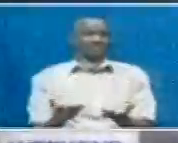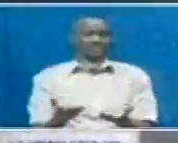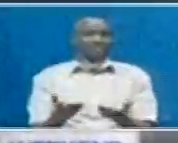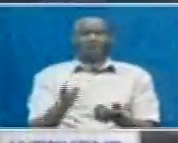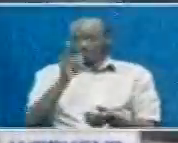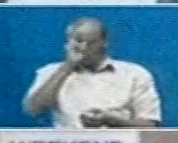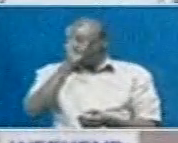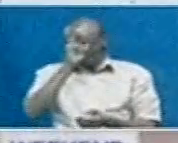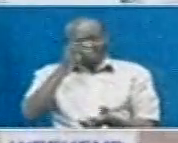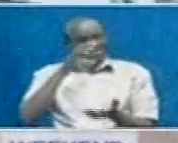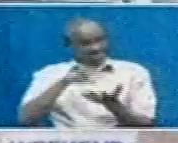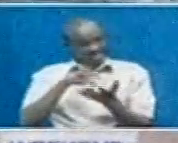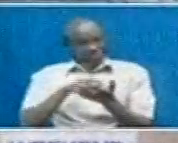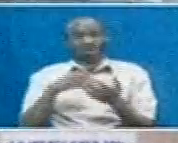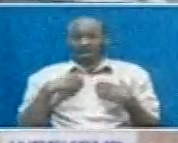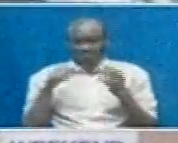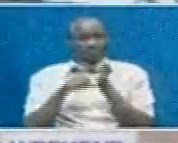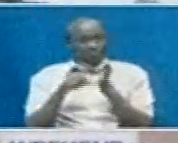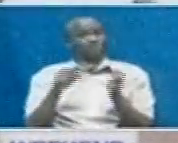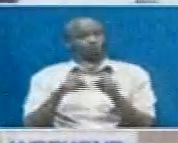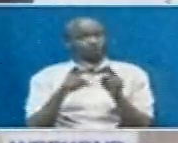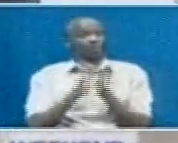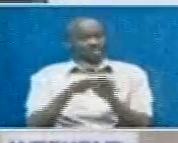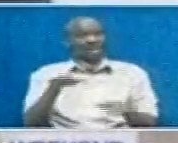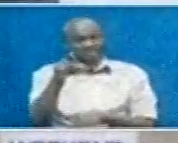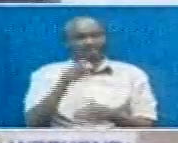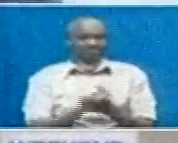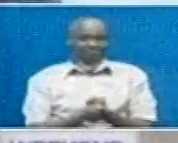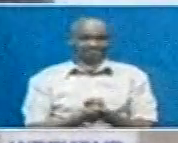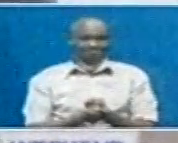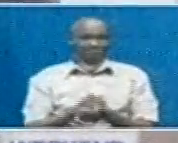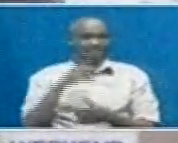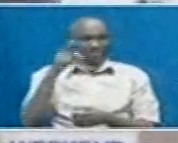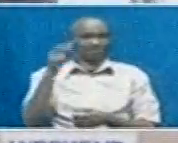police boss threatened over the controversy. Ashamwilu, KTN.